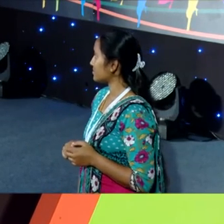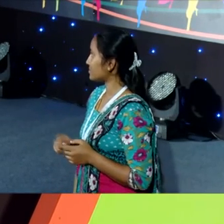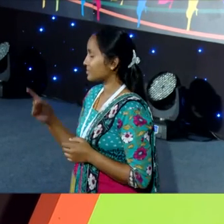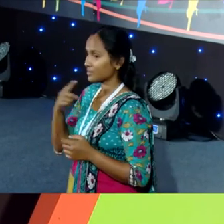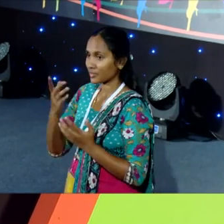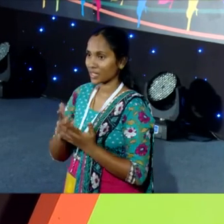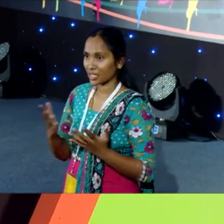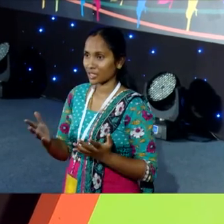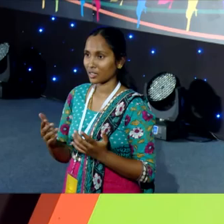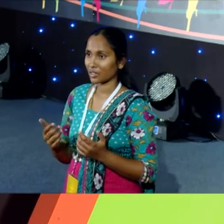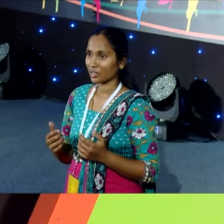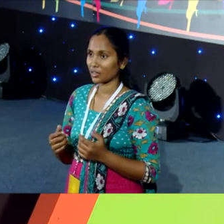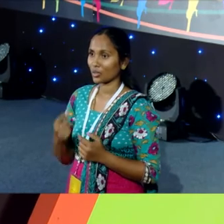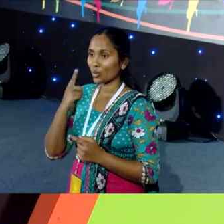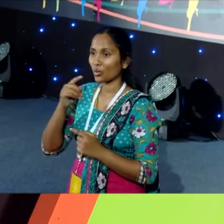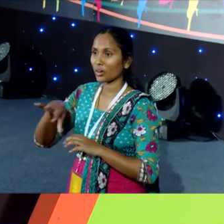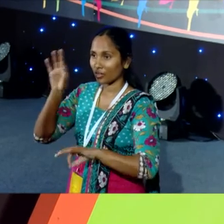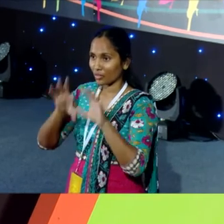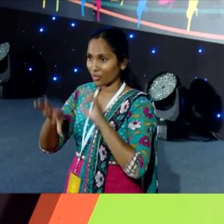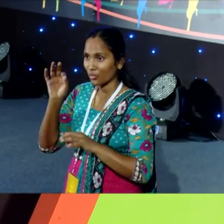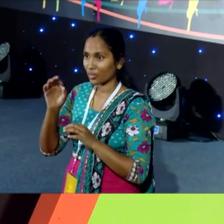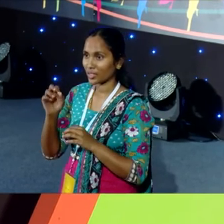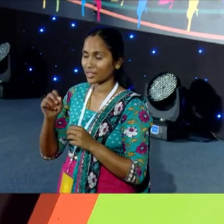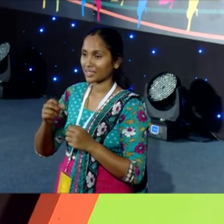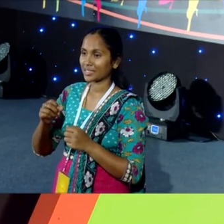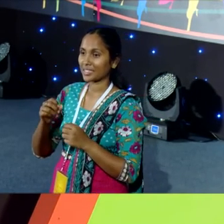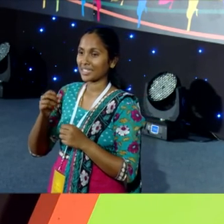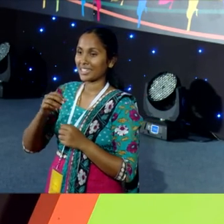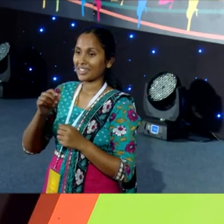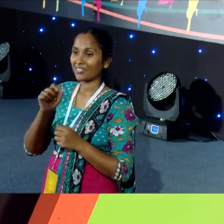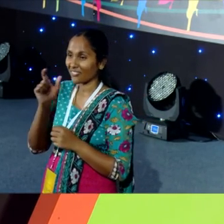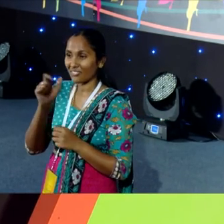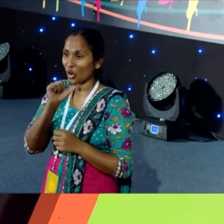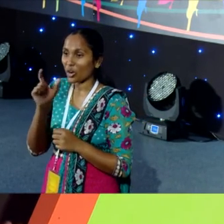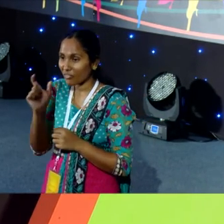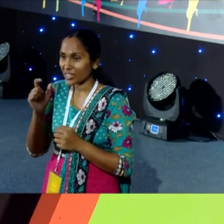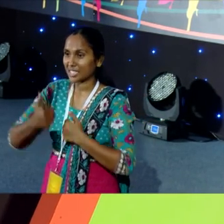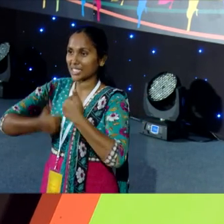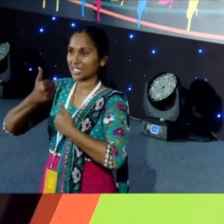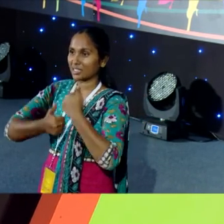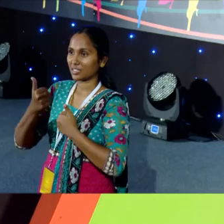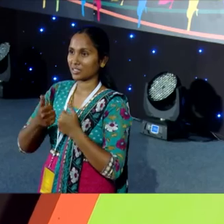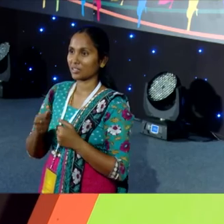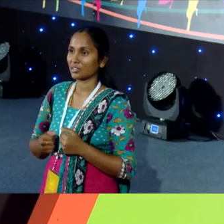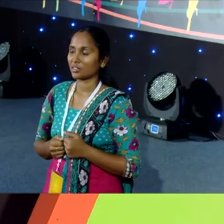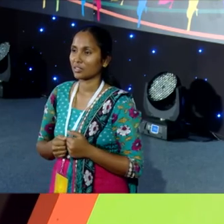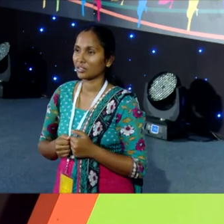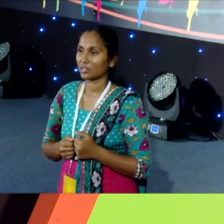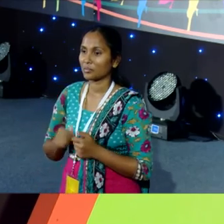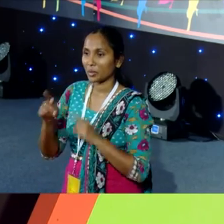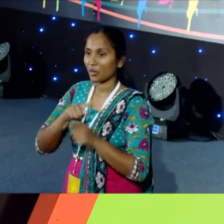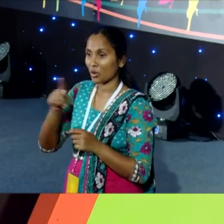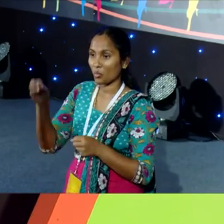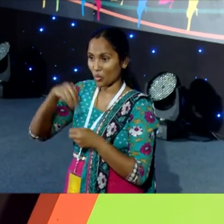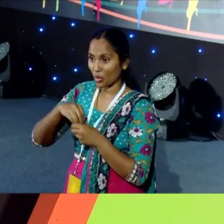think anybody has ever found out except the word challenged. They've never really bothered to find out that